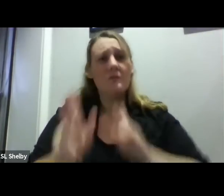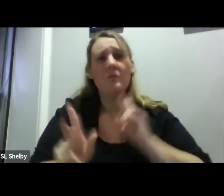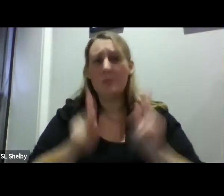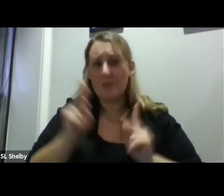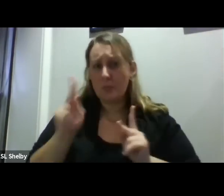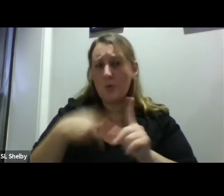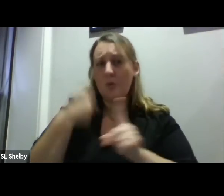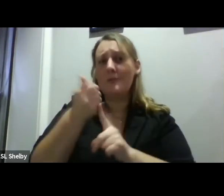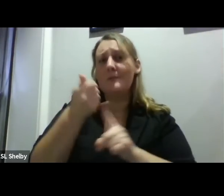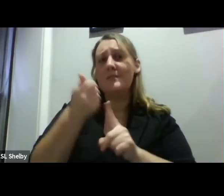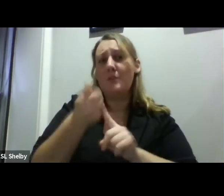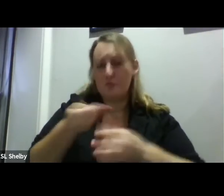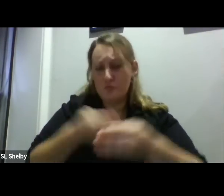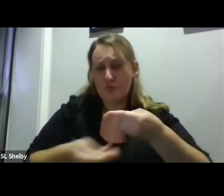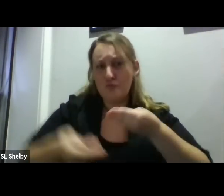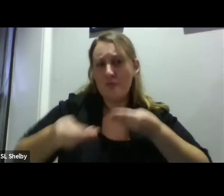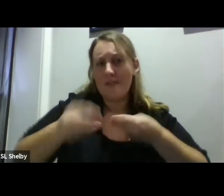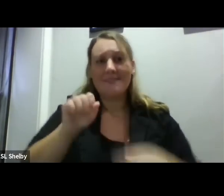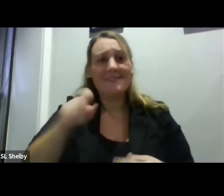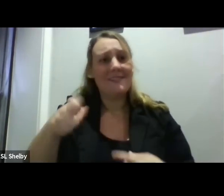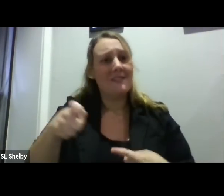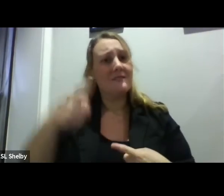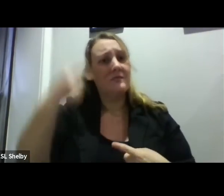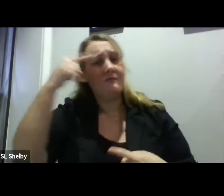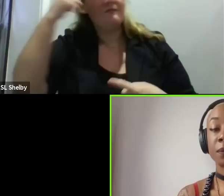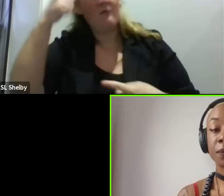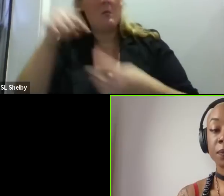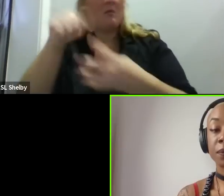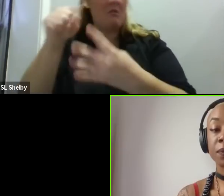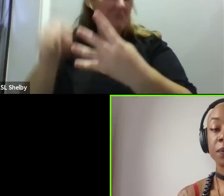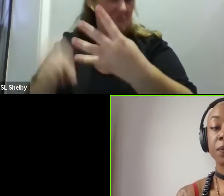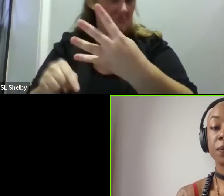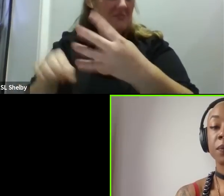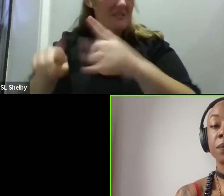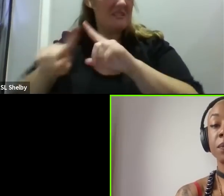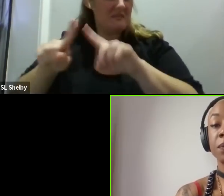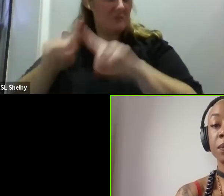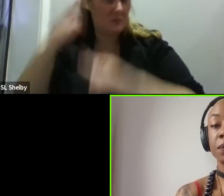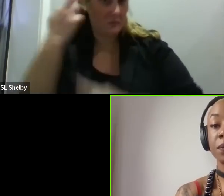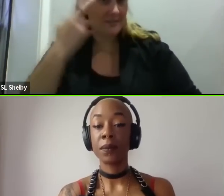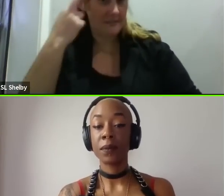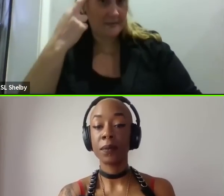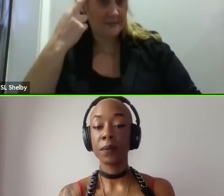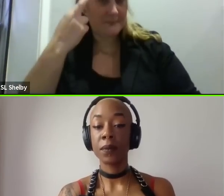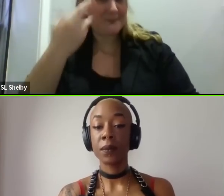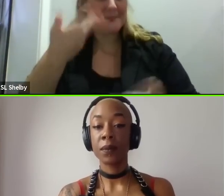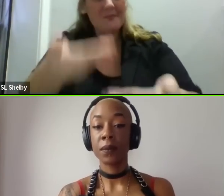coercion. Please welcome Layla Raven.